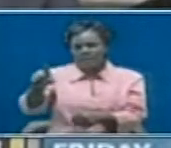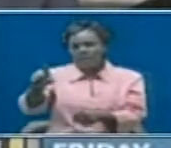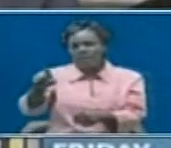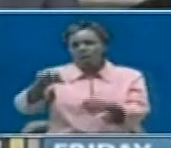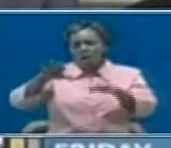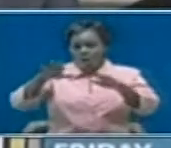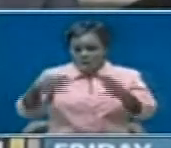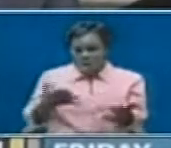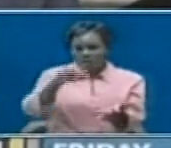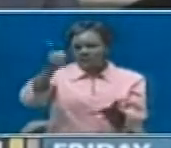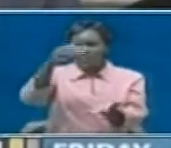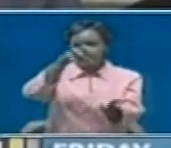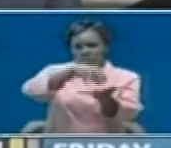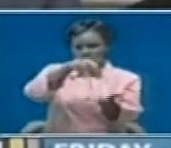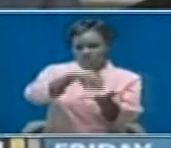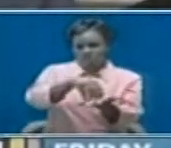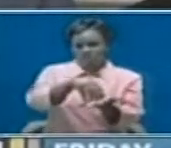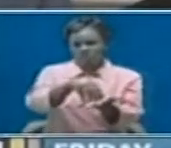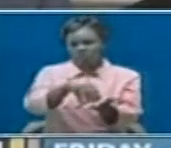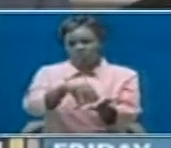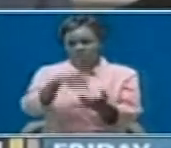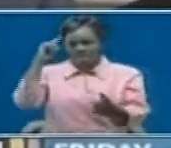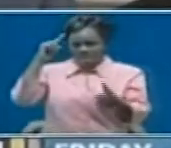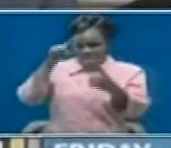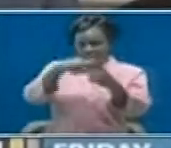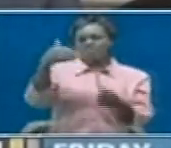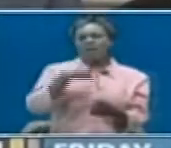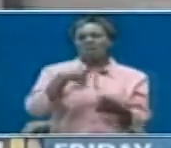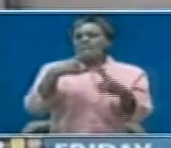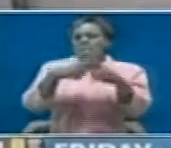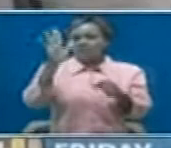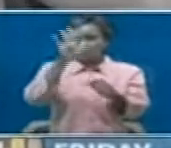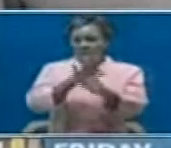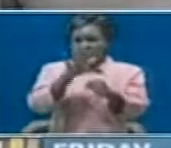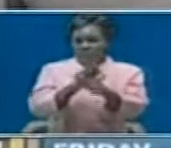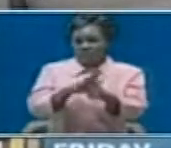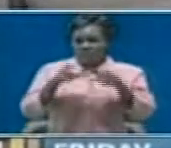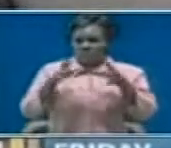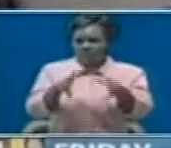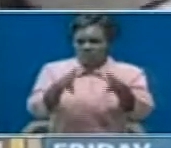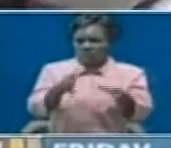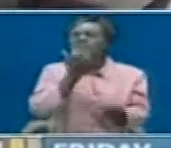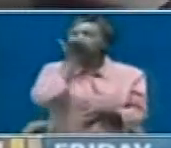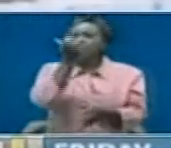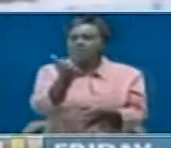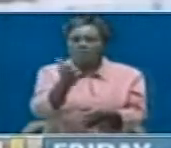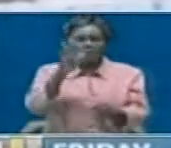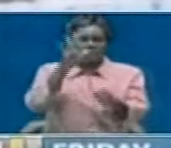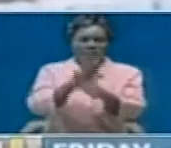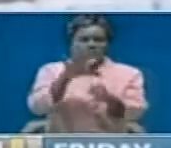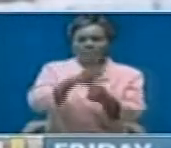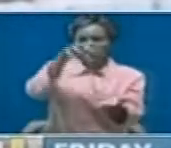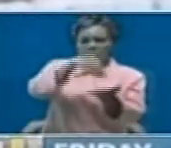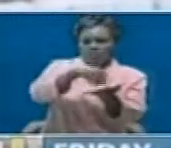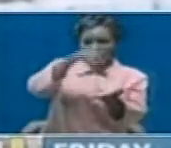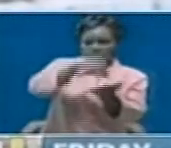in some cases it's a big kind of intentional, but most of it is driven by ignorance. A few cases were confirmed in the report to be